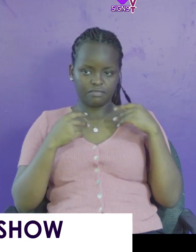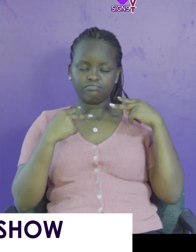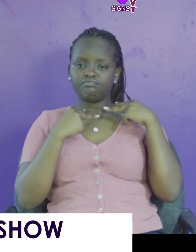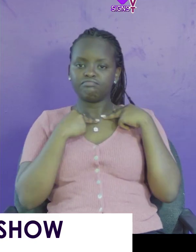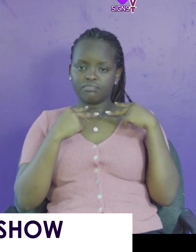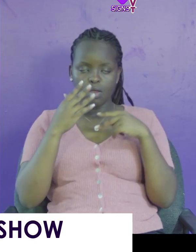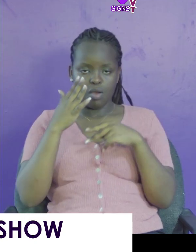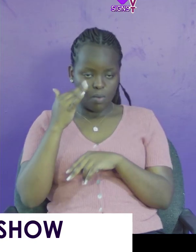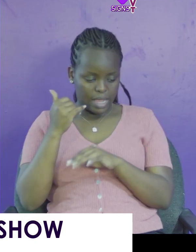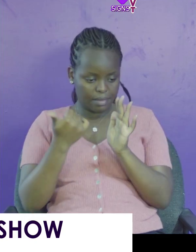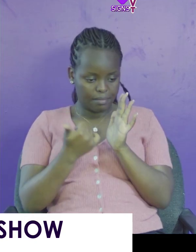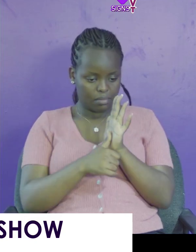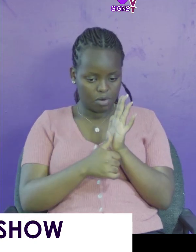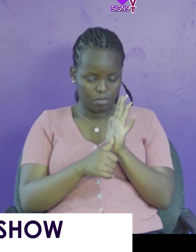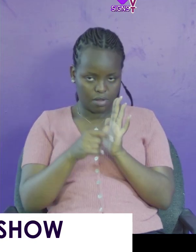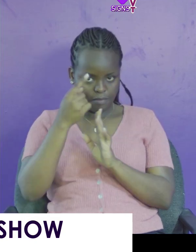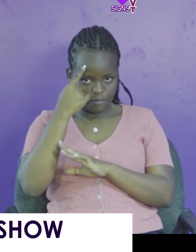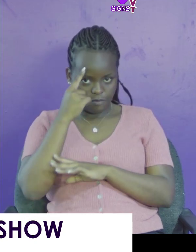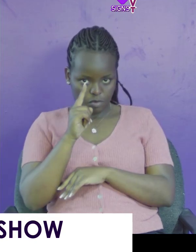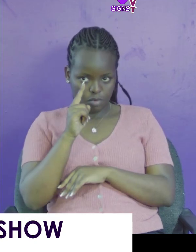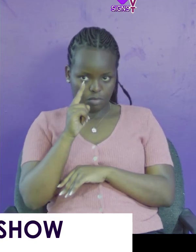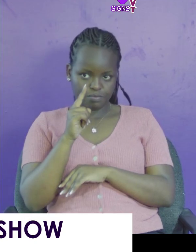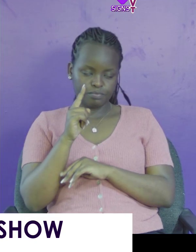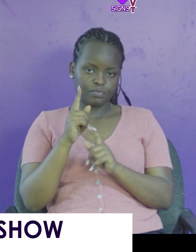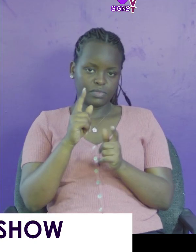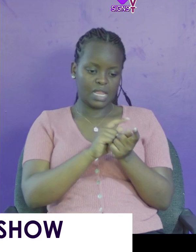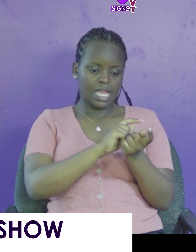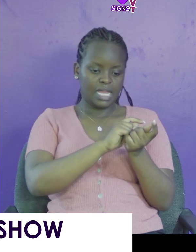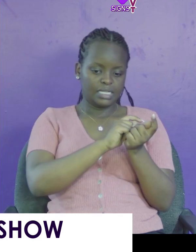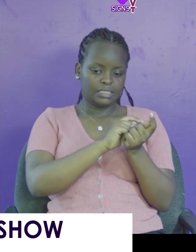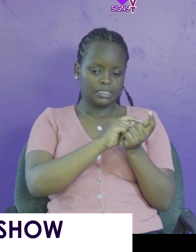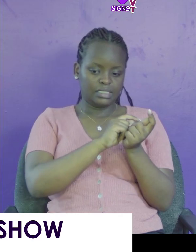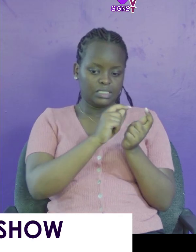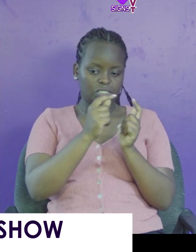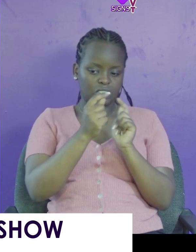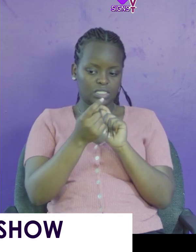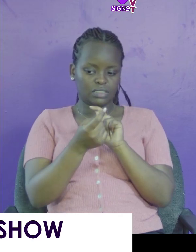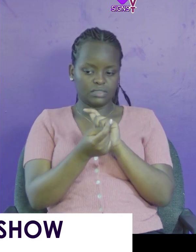because of the issue of transfer. Is it transfer